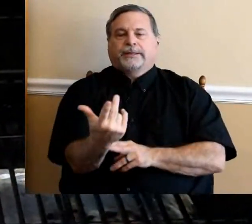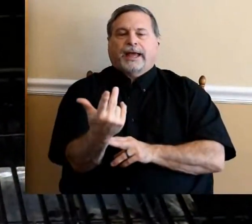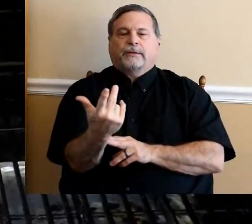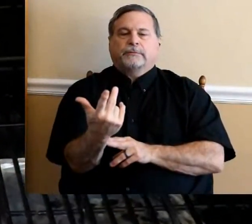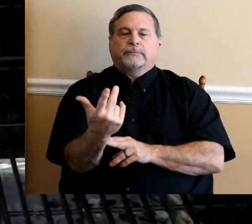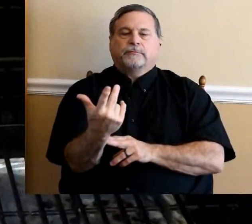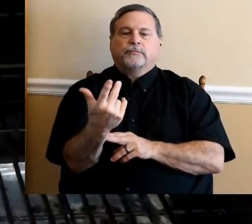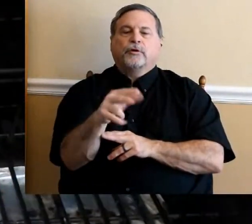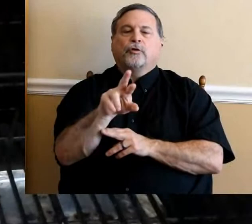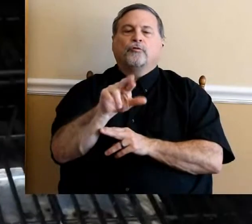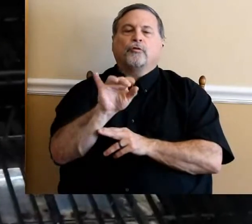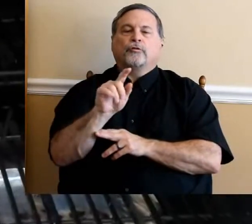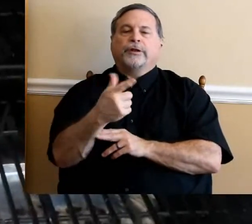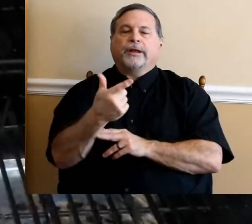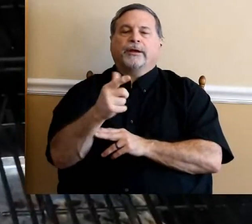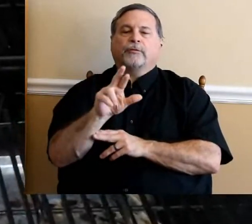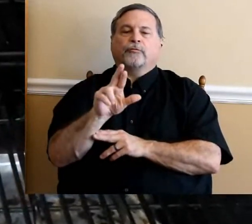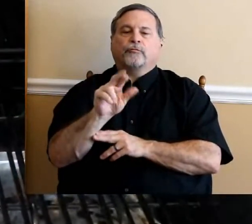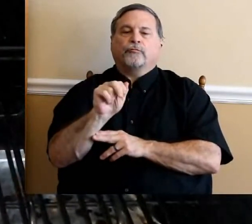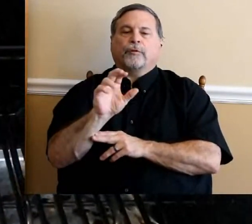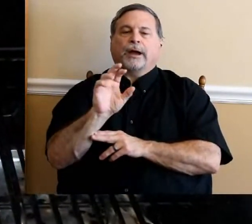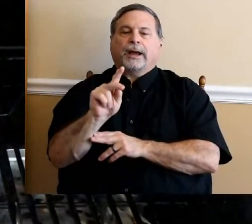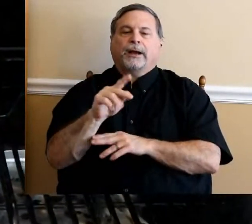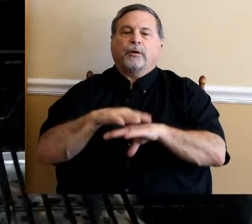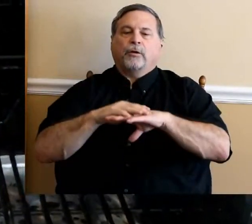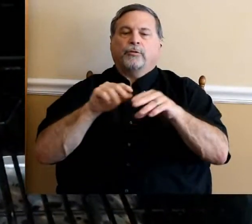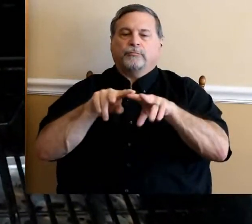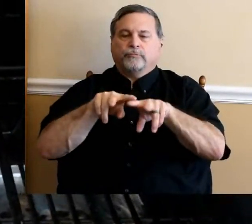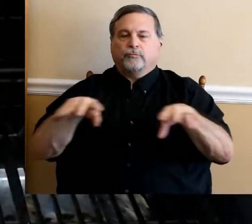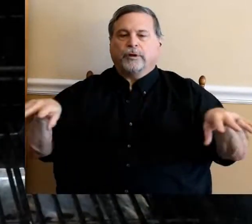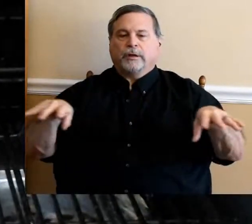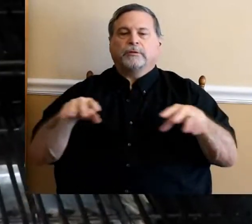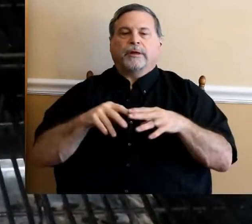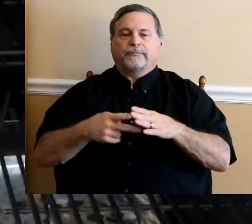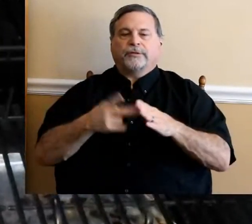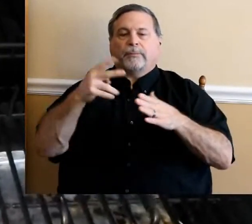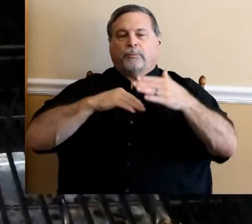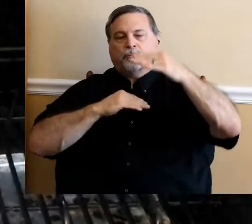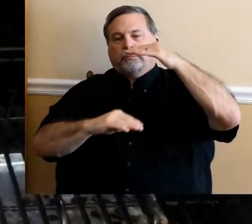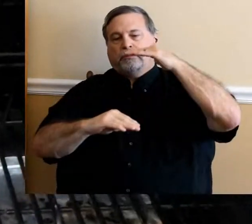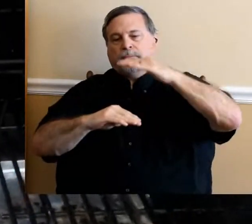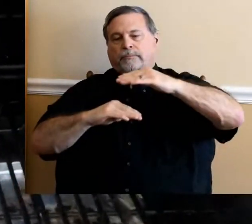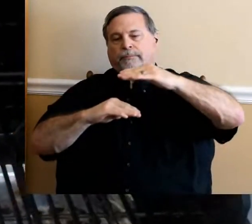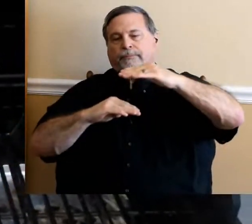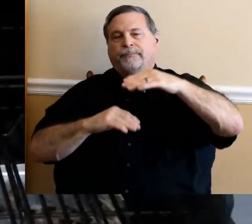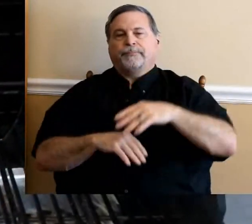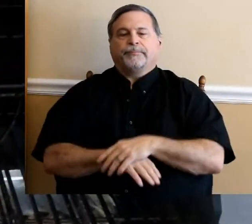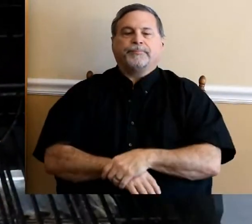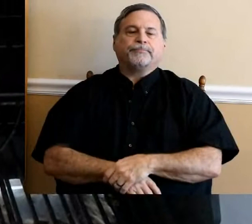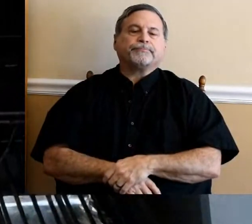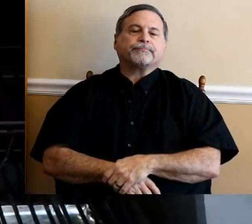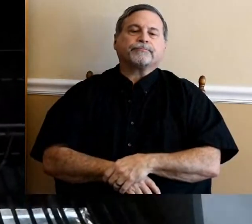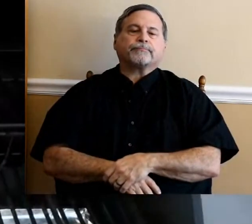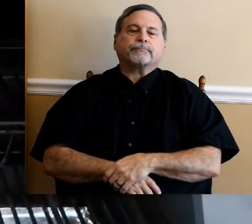upside down roasting rack on my grill, so I have a double-decker smoker at the